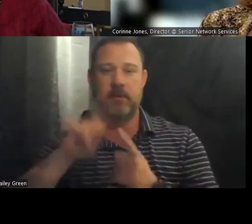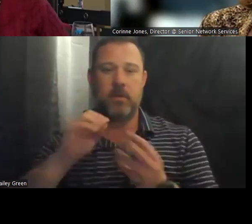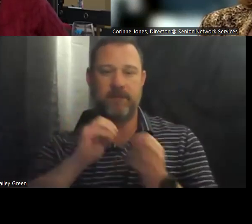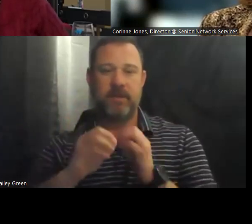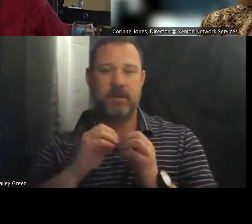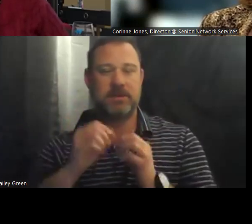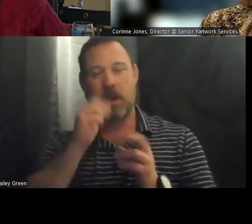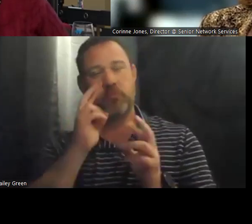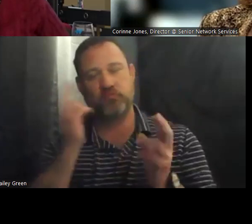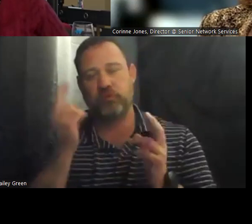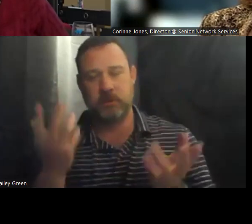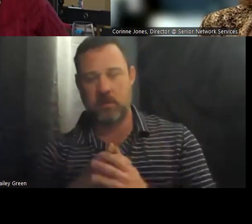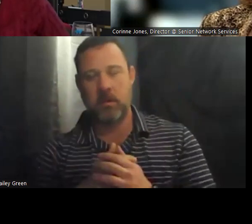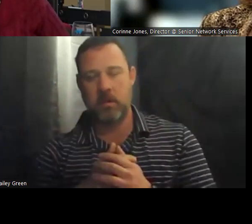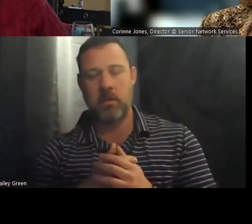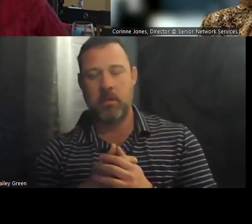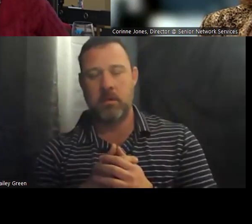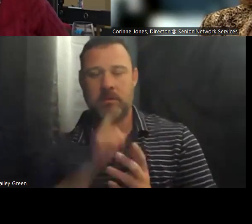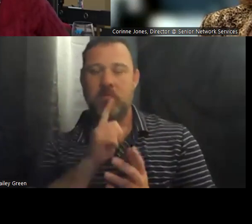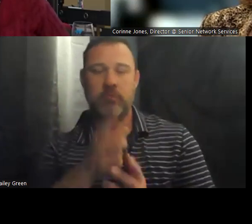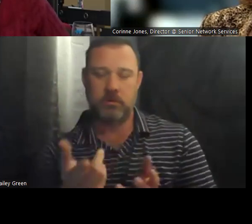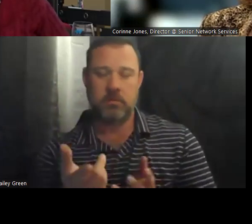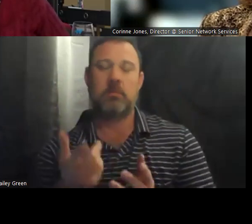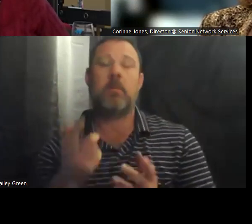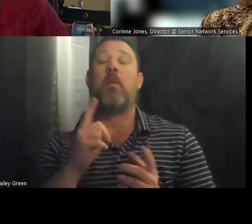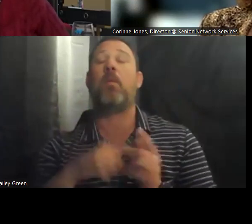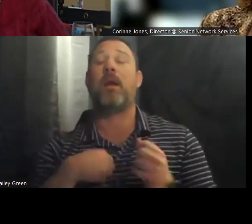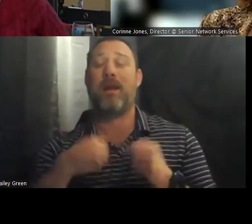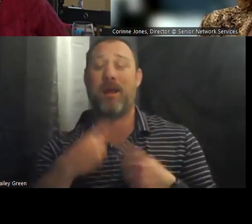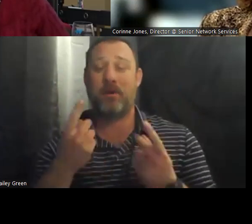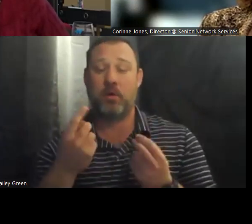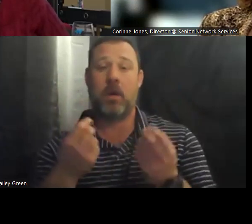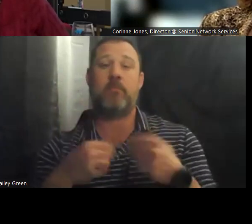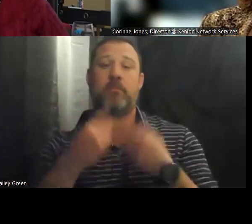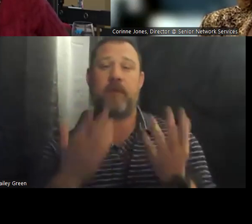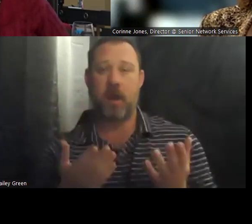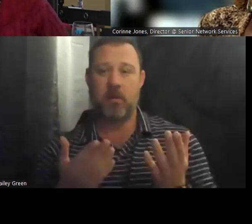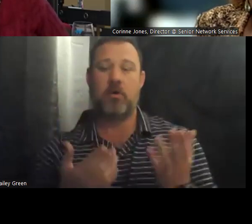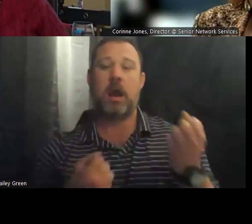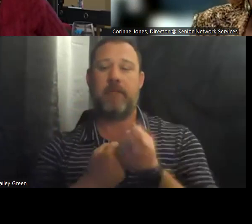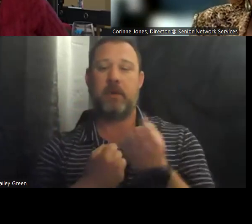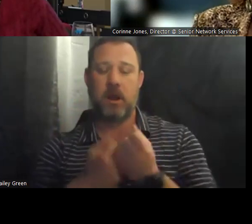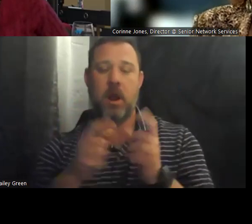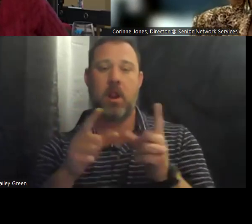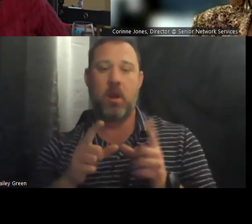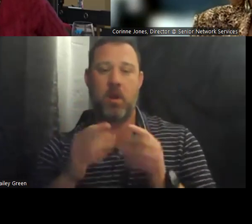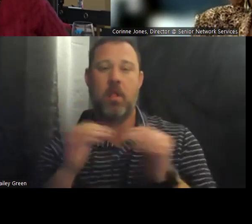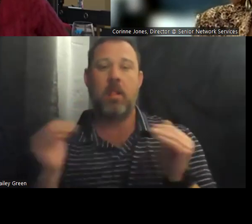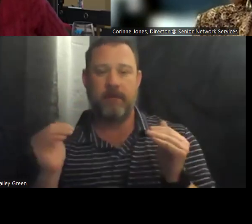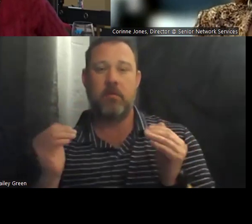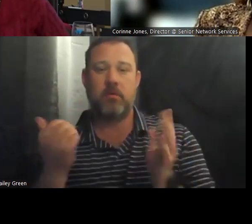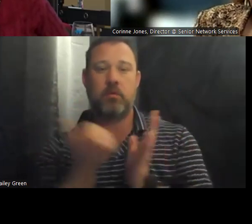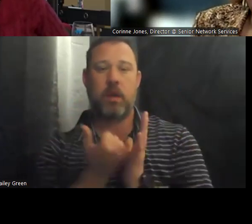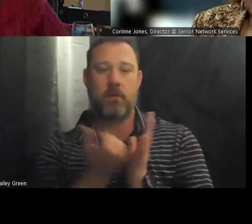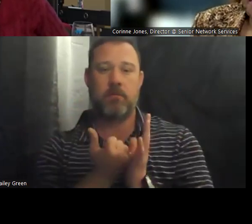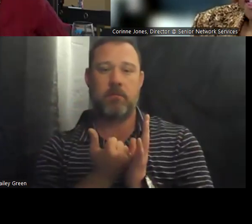not reasonable, right? So what can I do as a provider, an advocate at my local level to help?